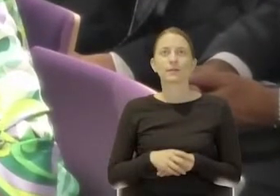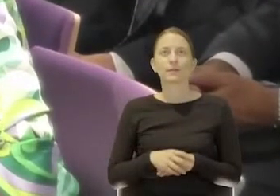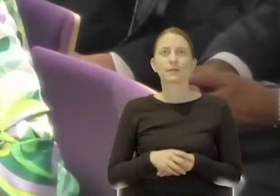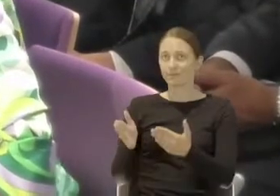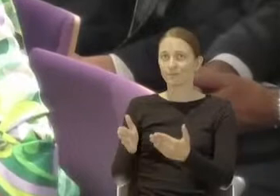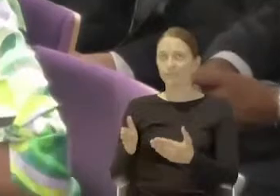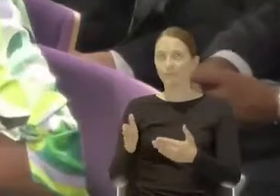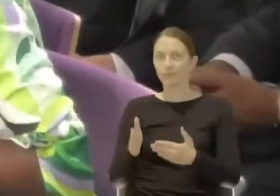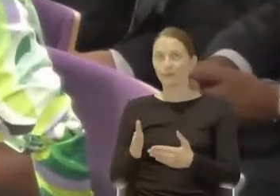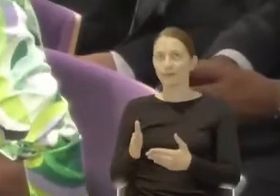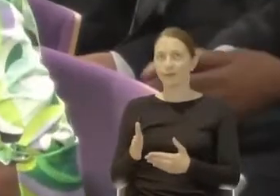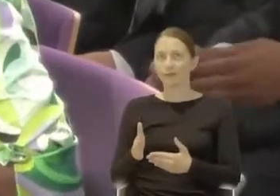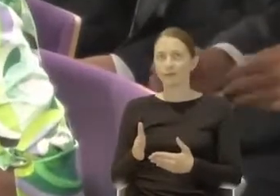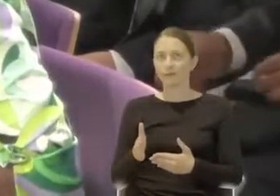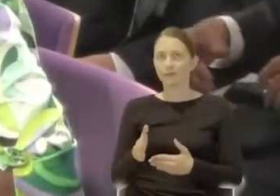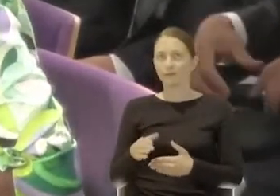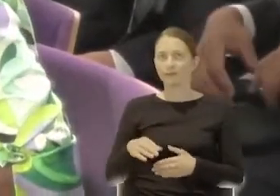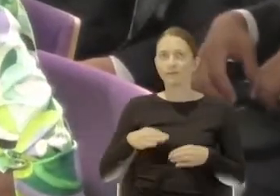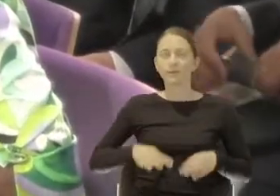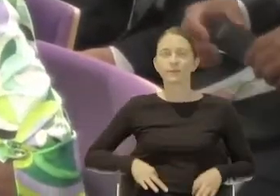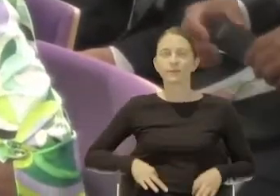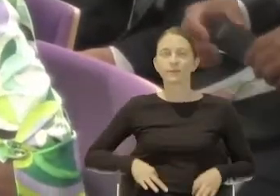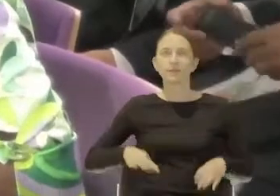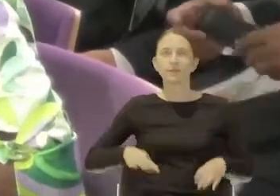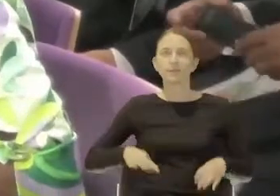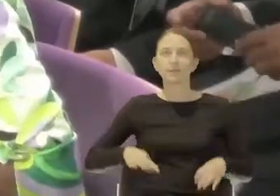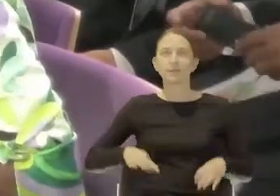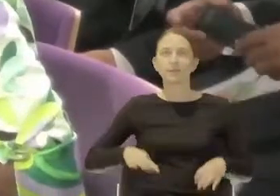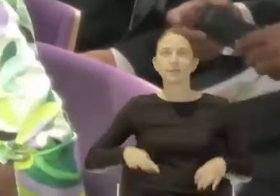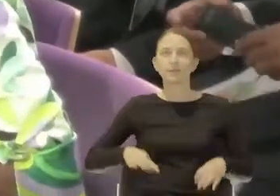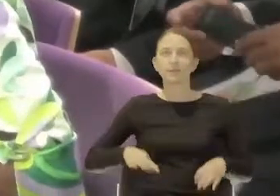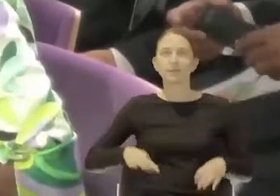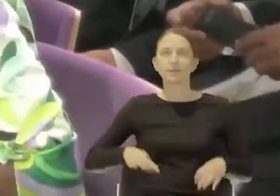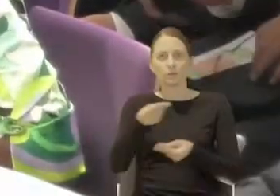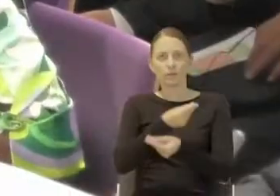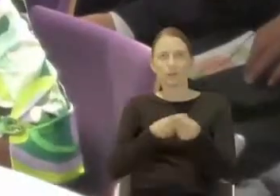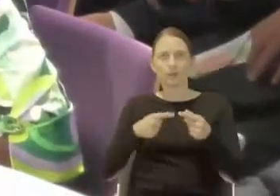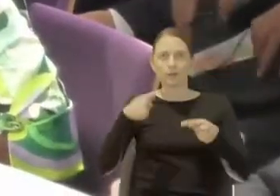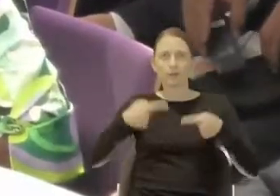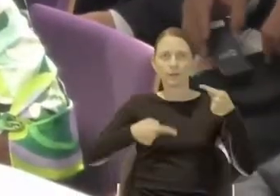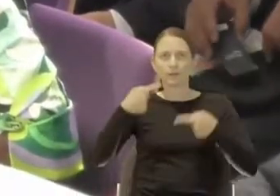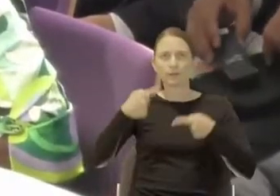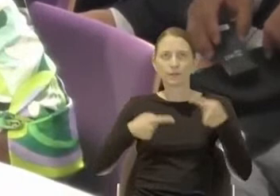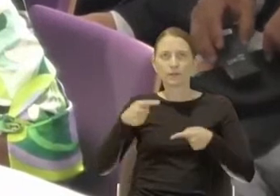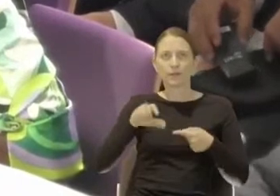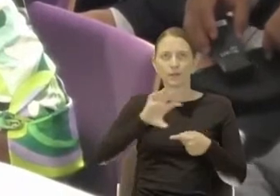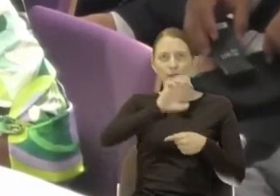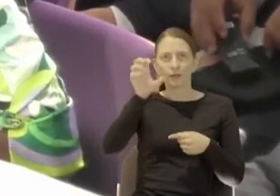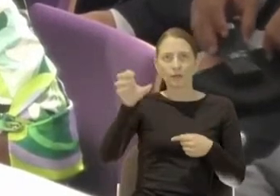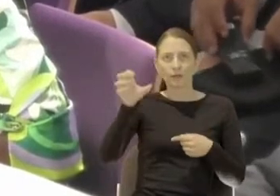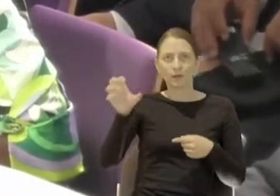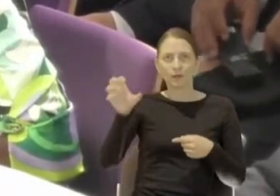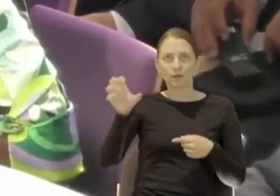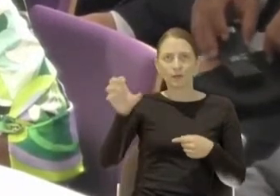of Funds and Regional Policy in Poland, Honourable Małgorzata